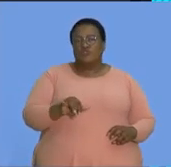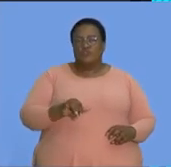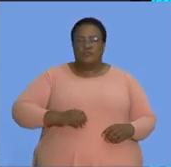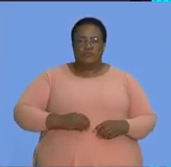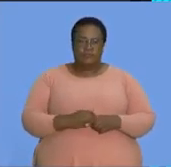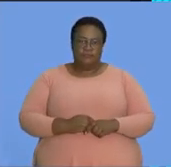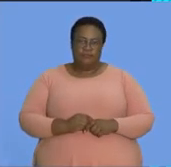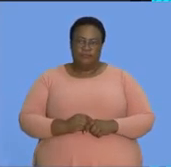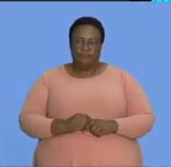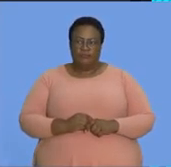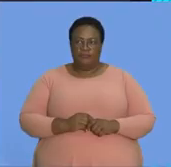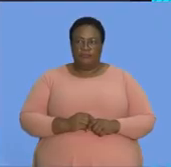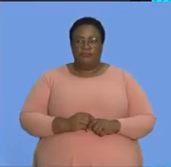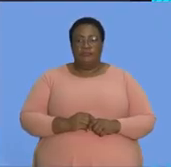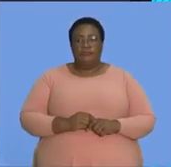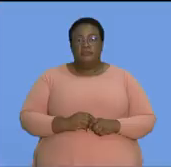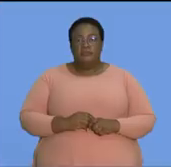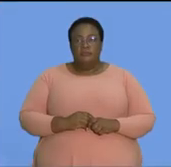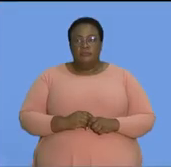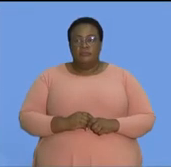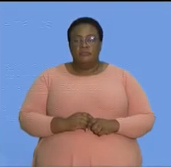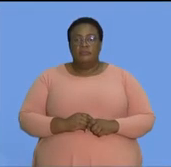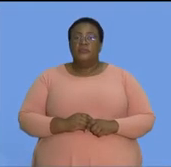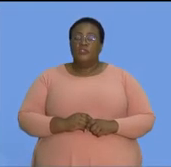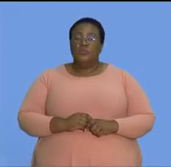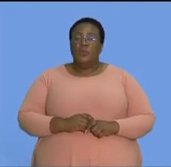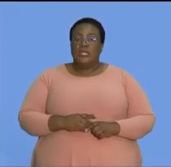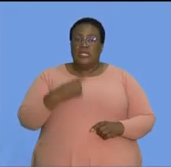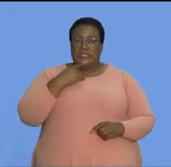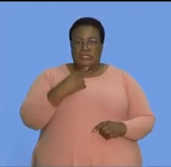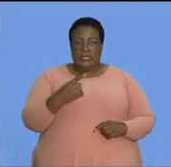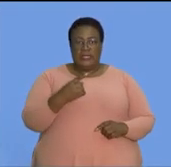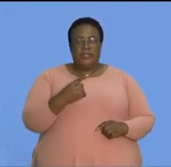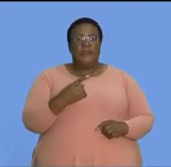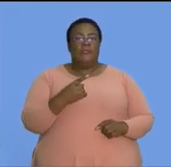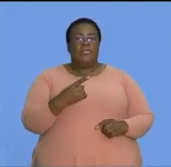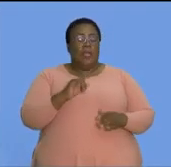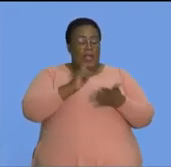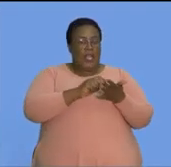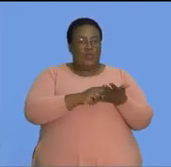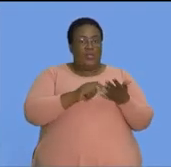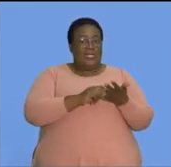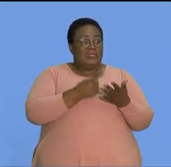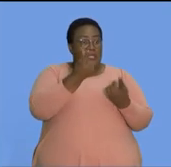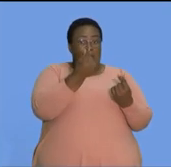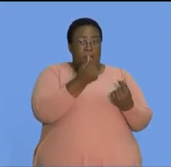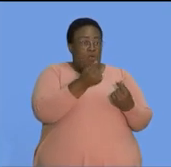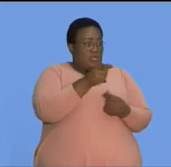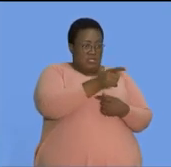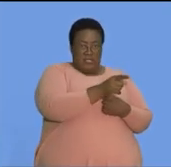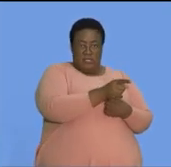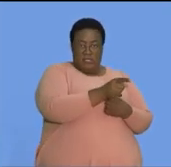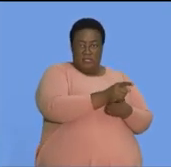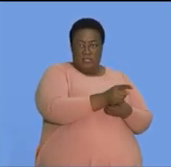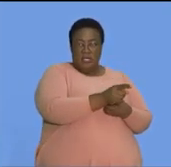doing. So let's just have a look at this. So they say, calculate the original amount if the